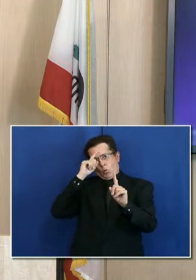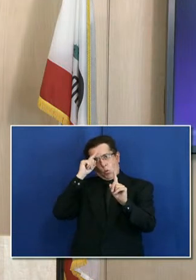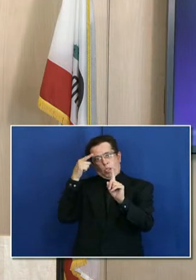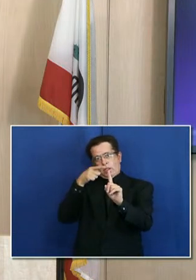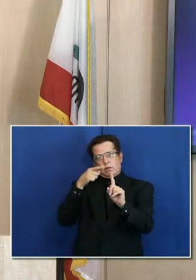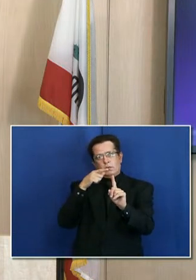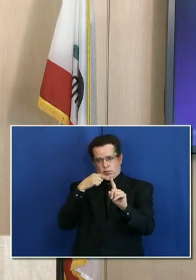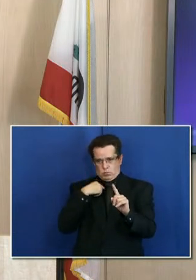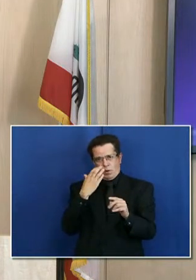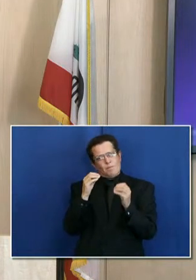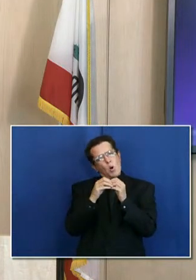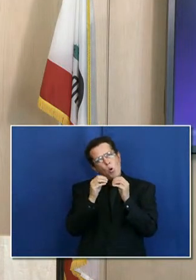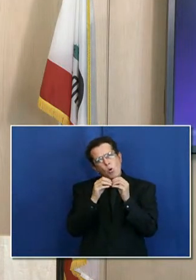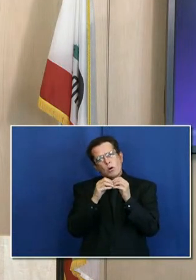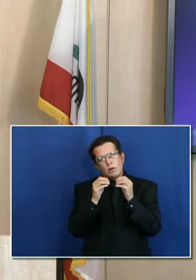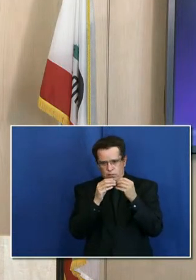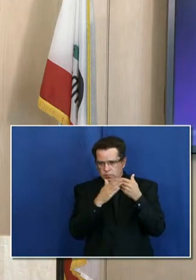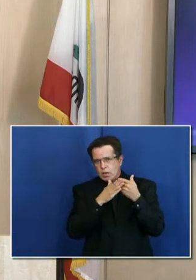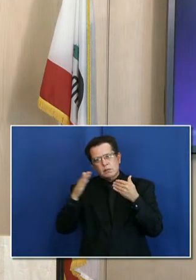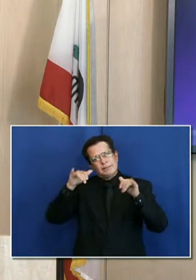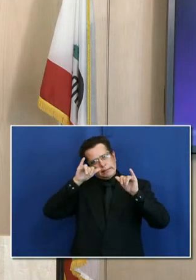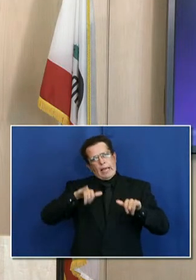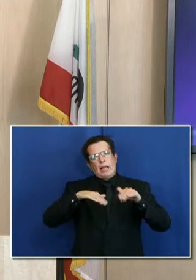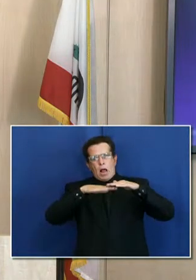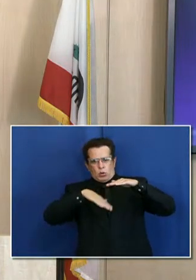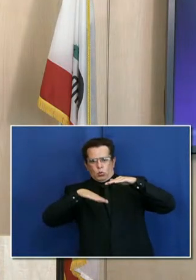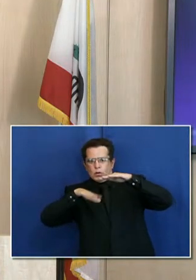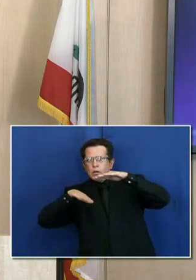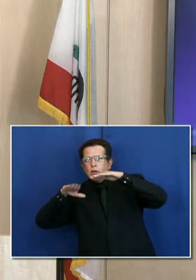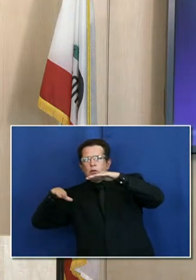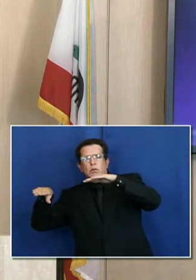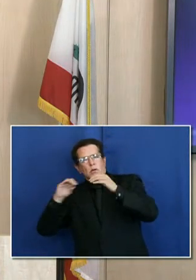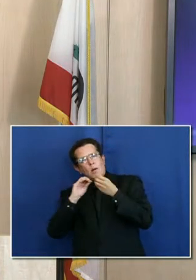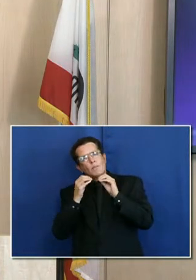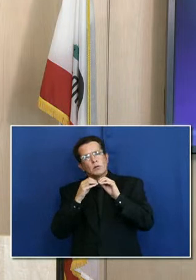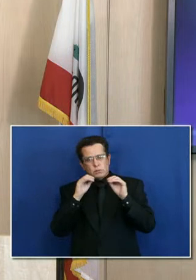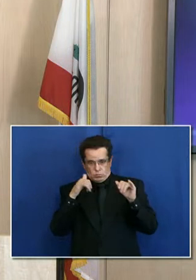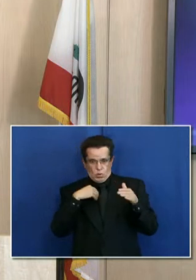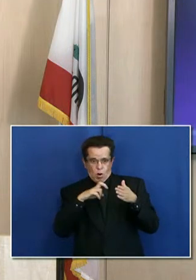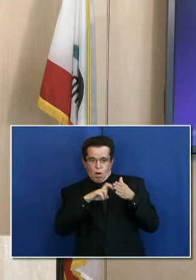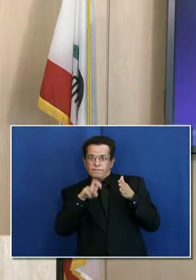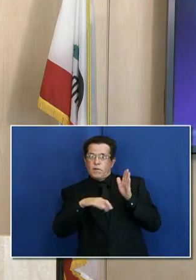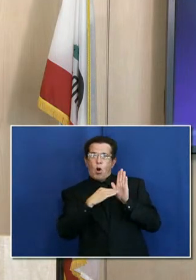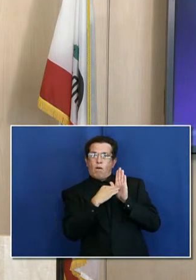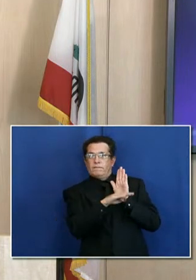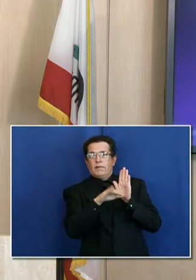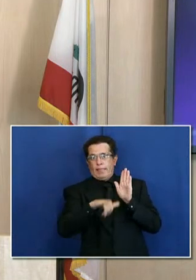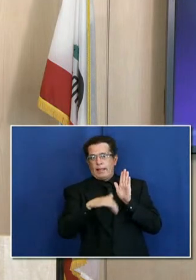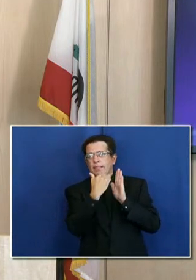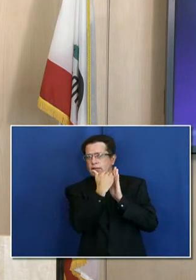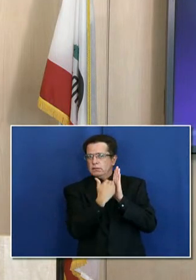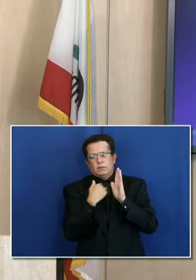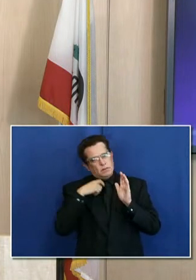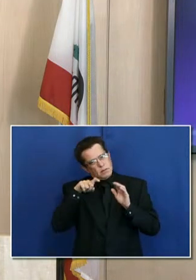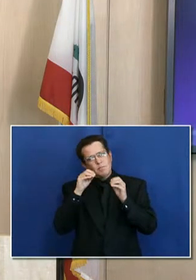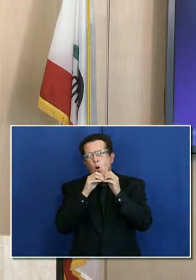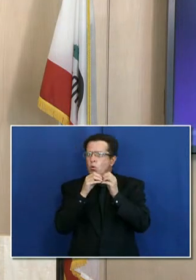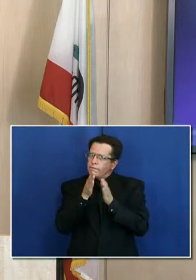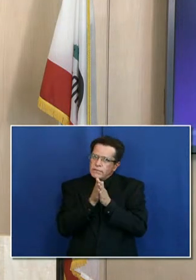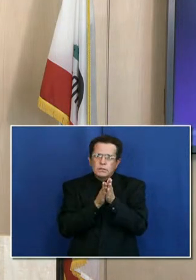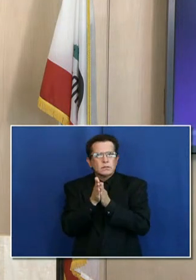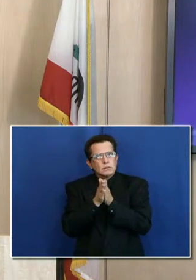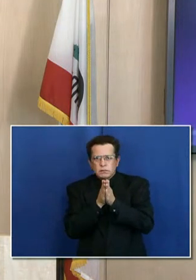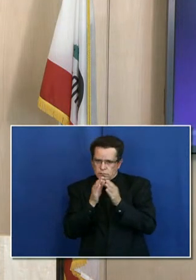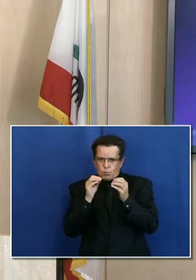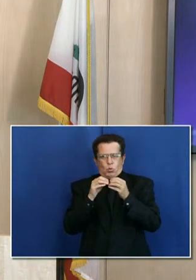not just to get below the list, the goal is to stay below the list. Which means that as soon as we come off the monitoring list, we have to have the same vigilance, the same focus,